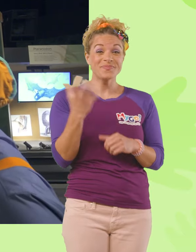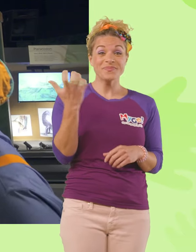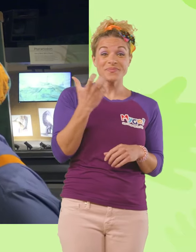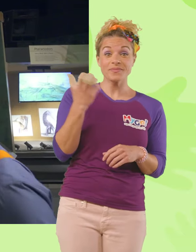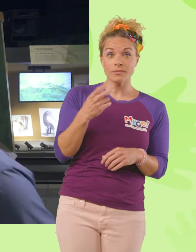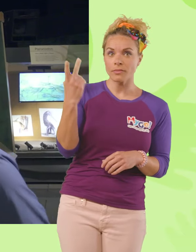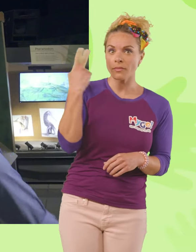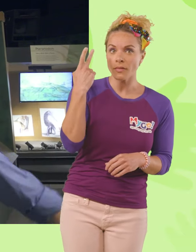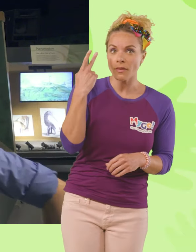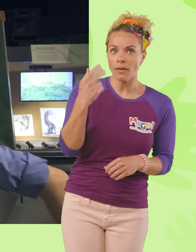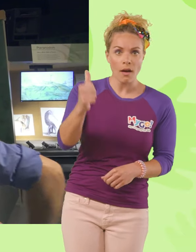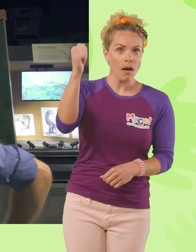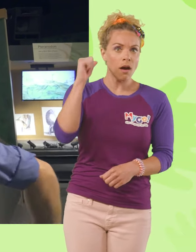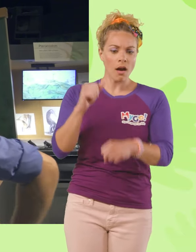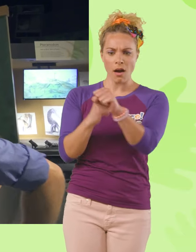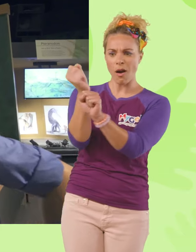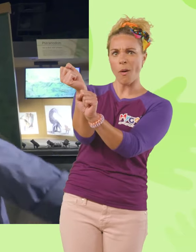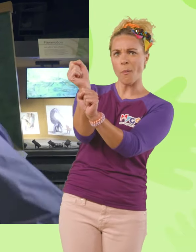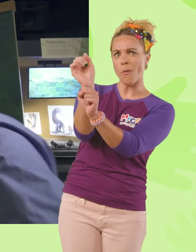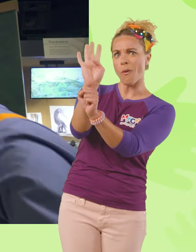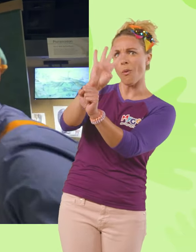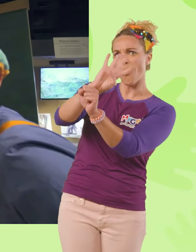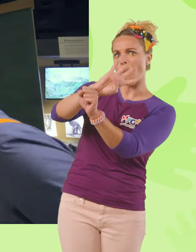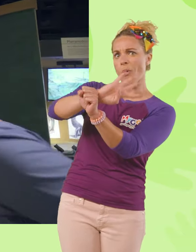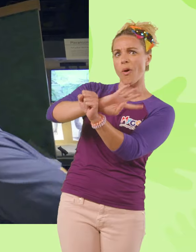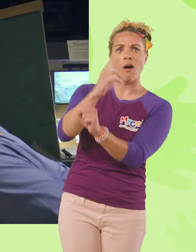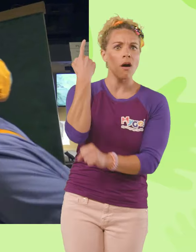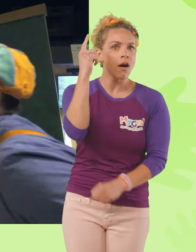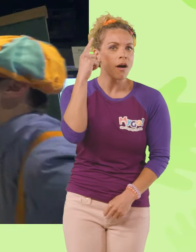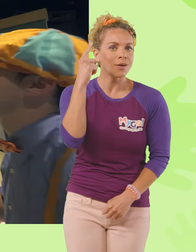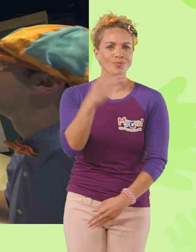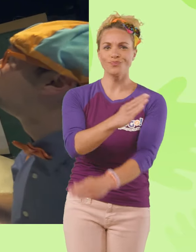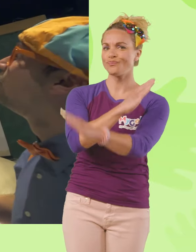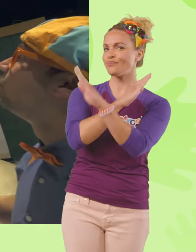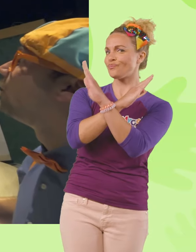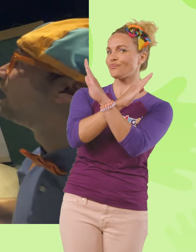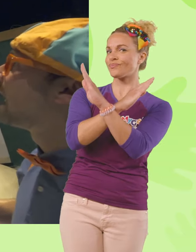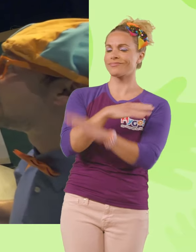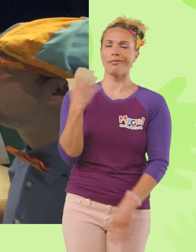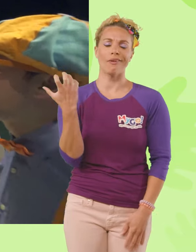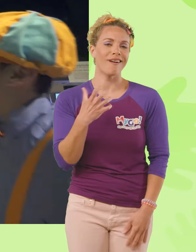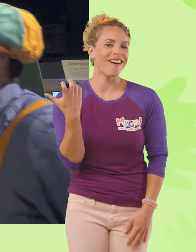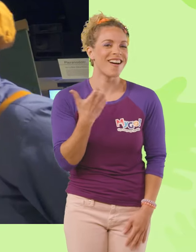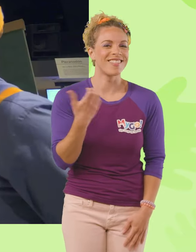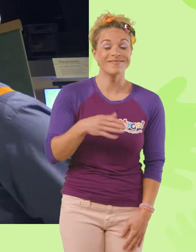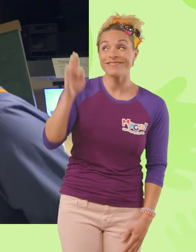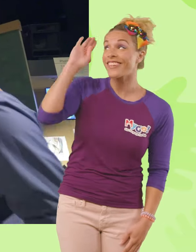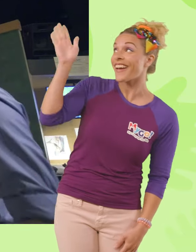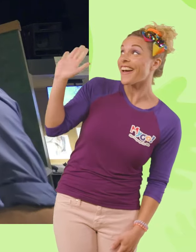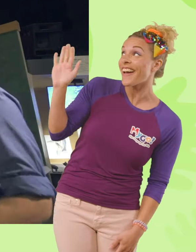Whoa, do you see those plates on its back? That's for its defense mechanism. Wow.